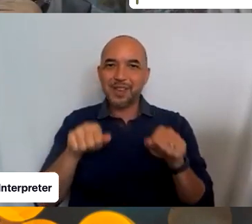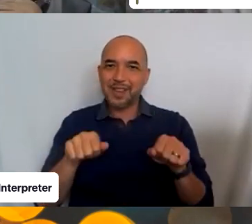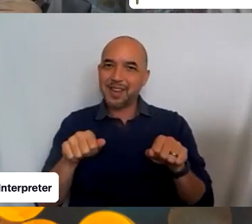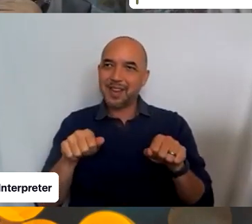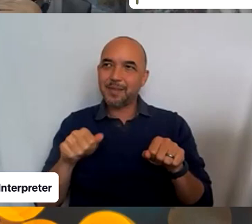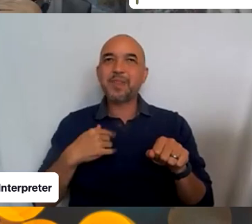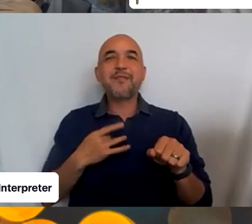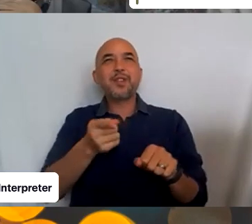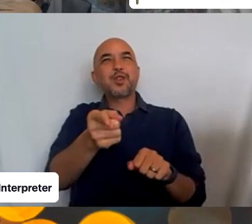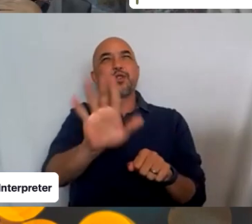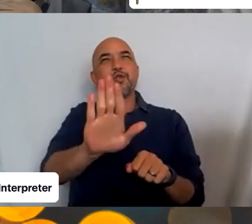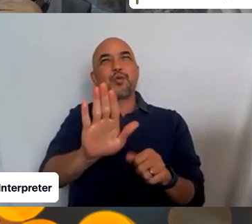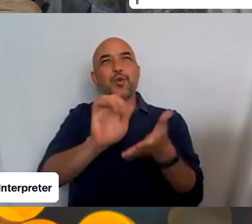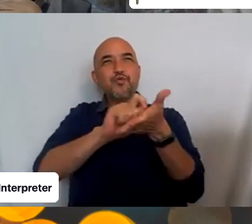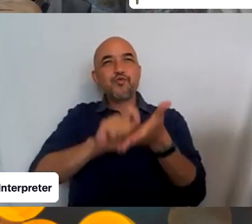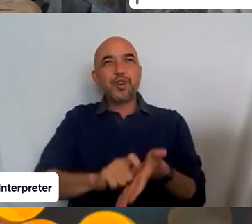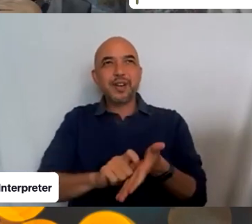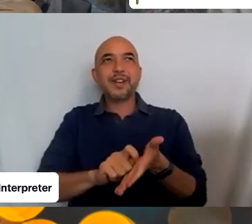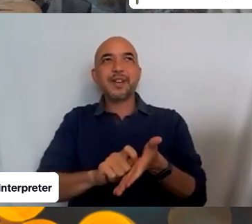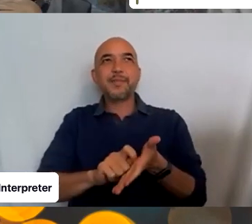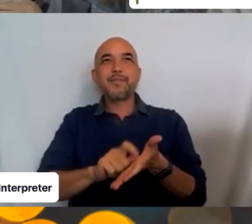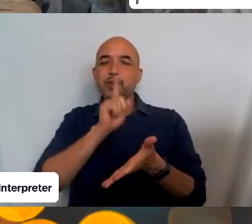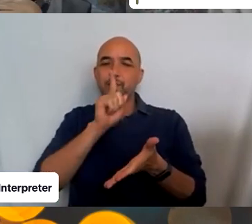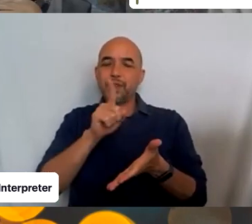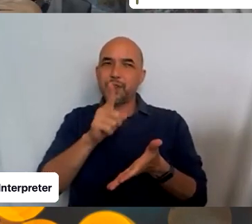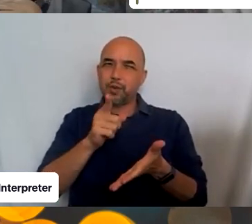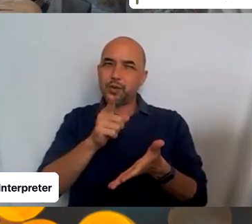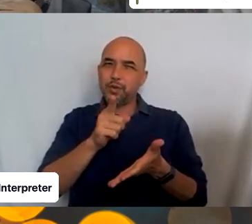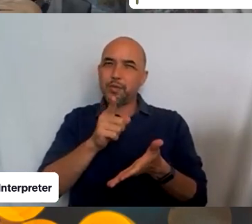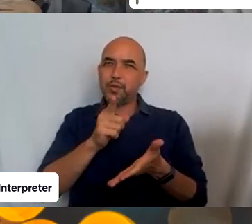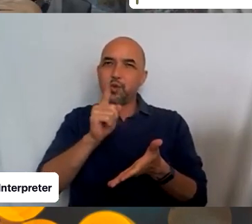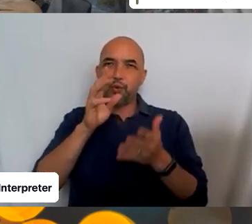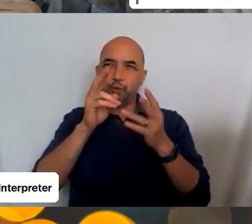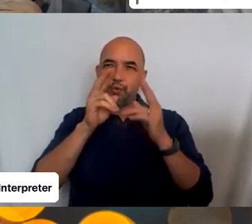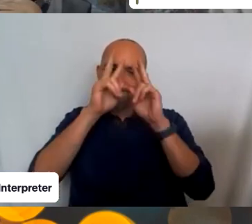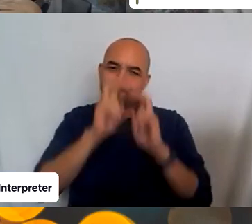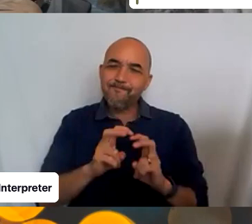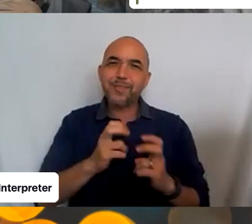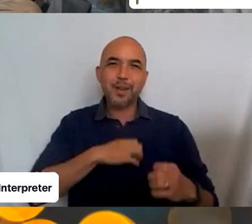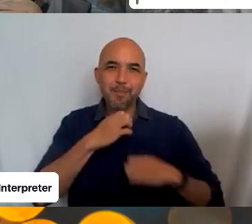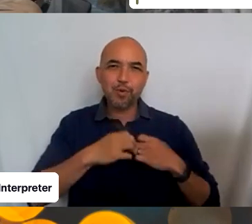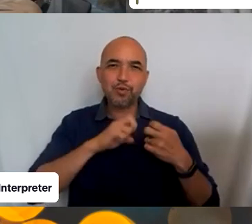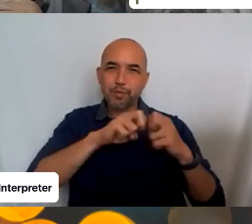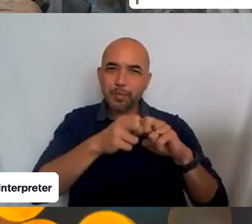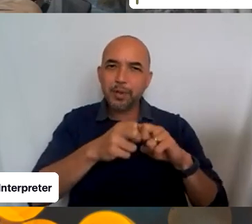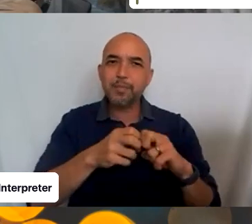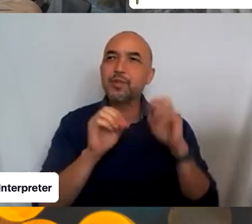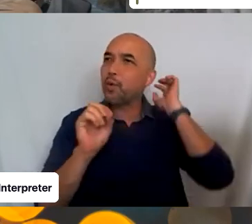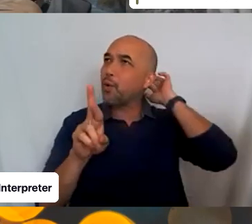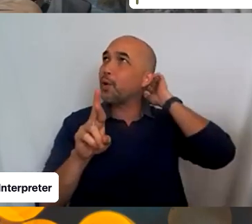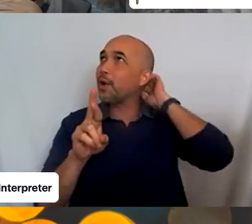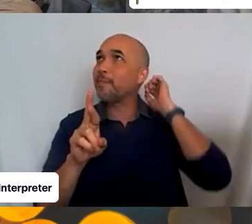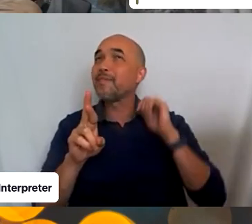up emotional problems, or there's you know, a sort of hiccup or a sort